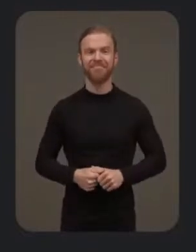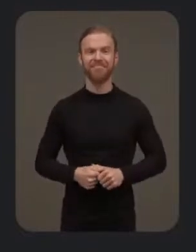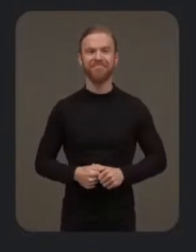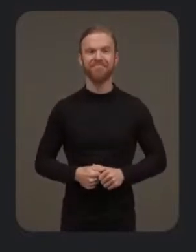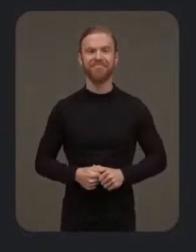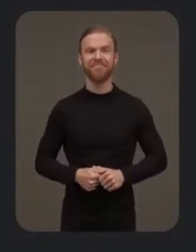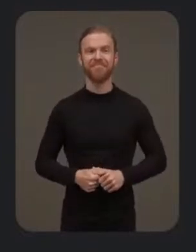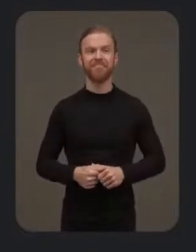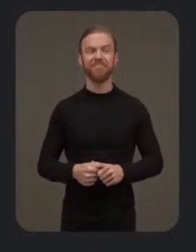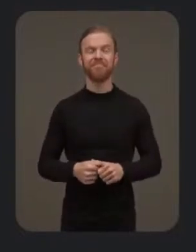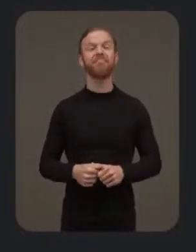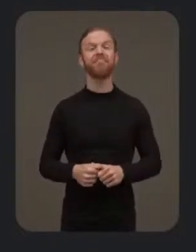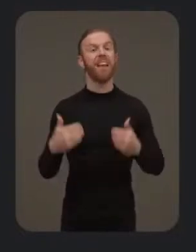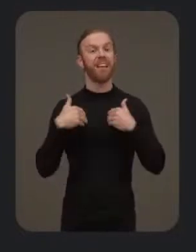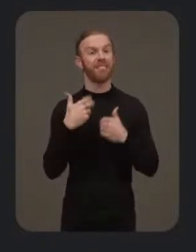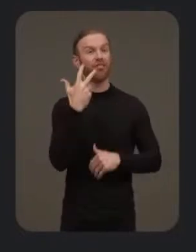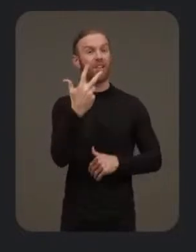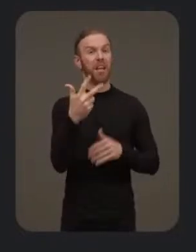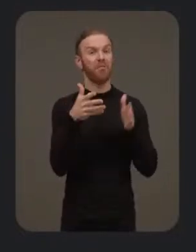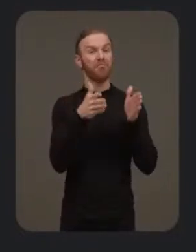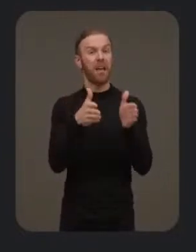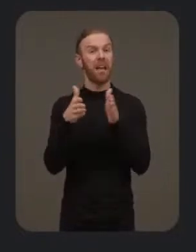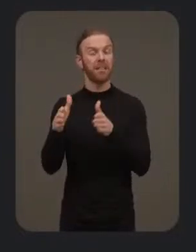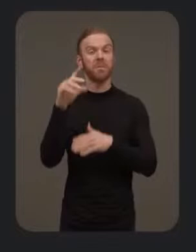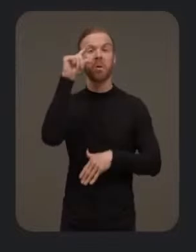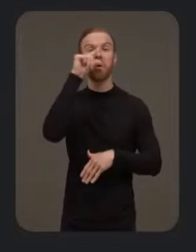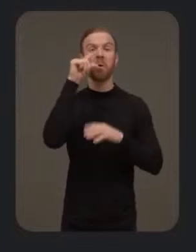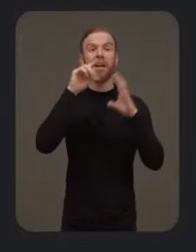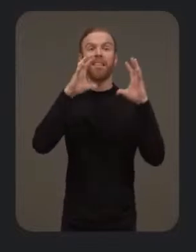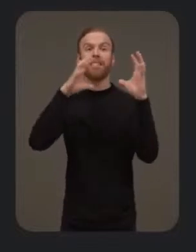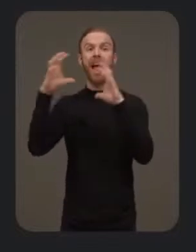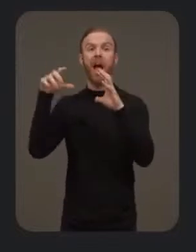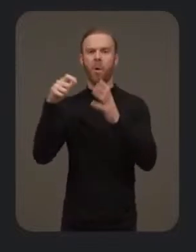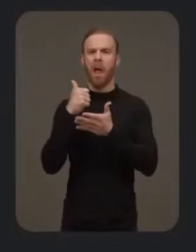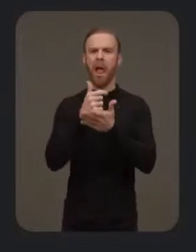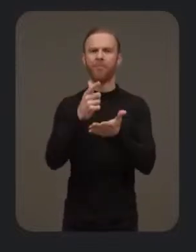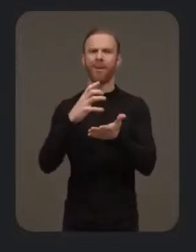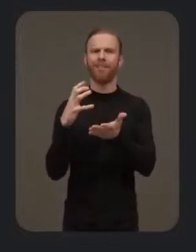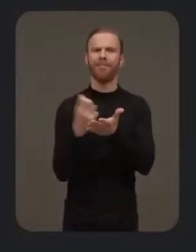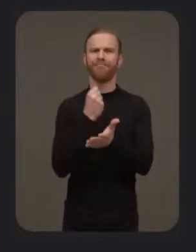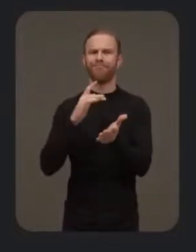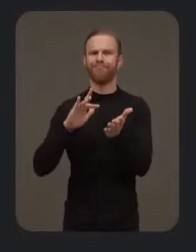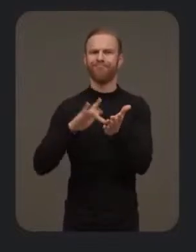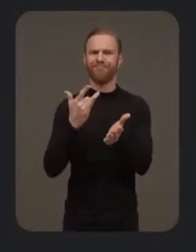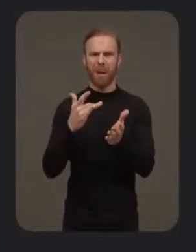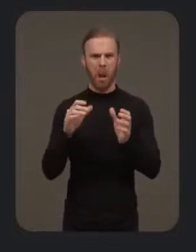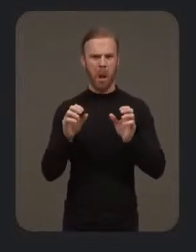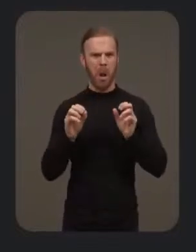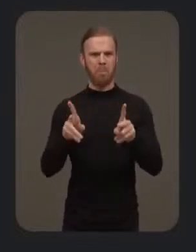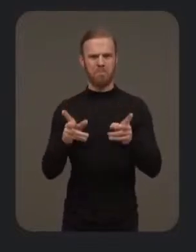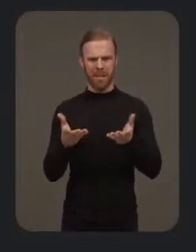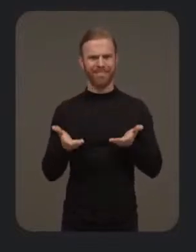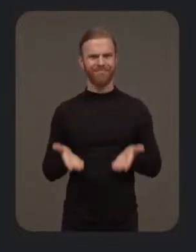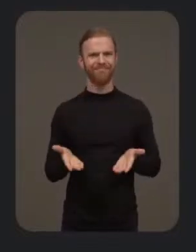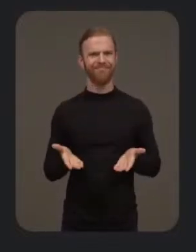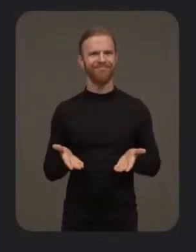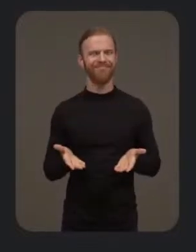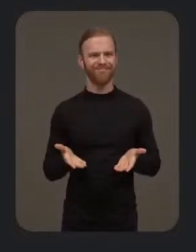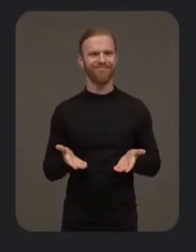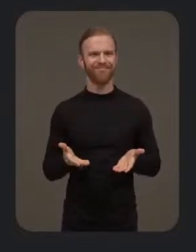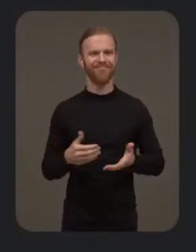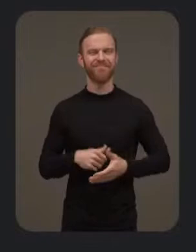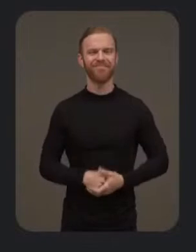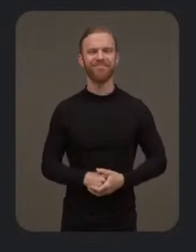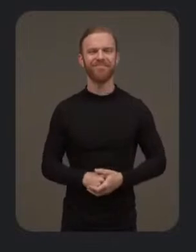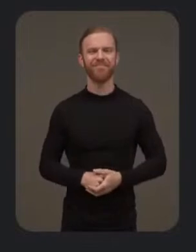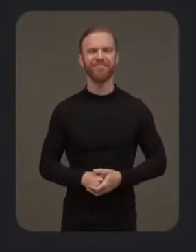too. There are 3 ways Google Cloud can help you take advantage of the massive opportunity in